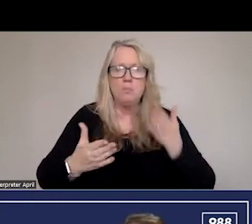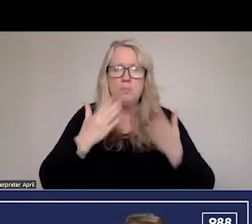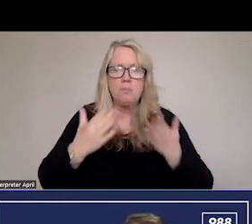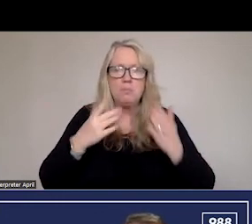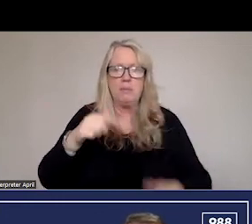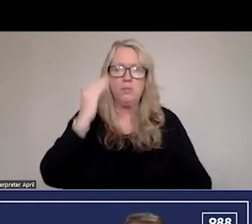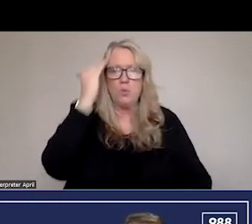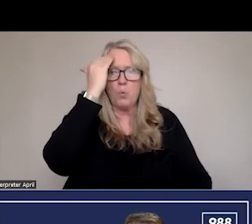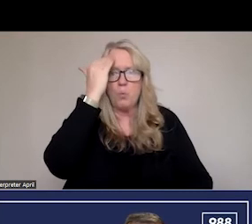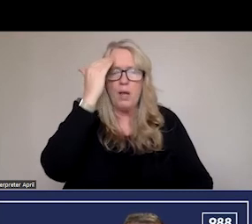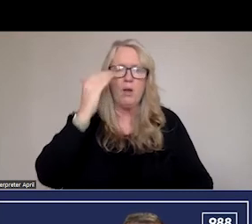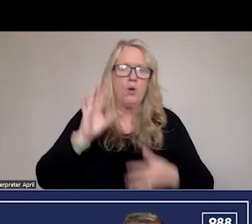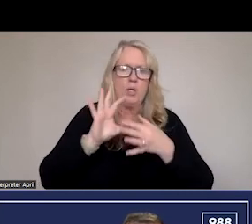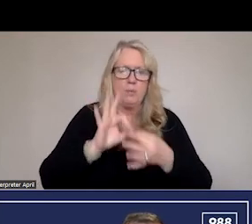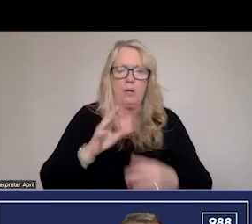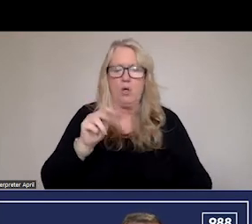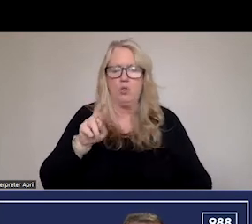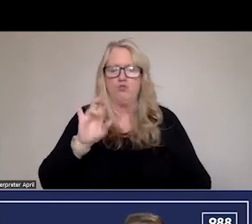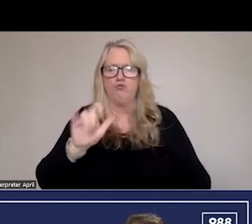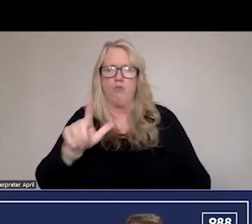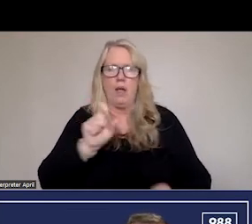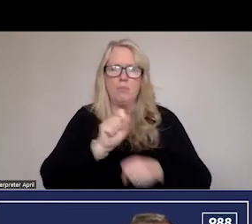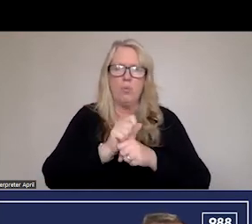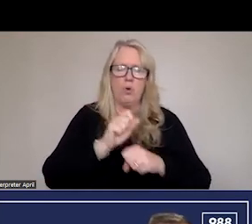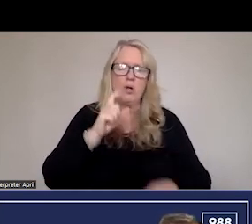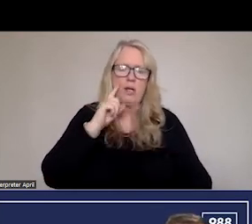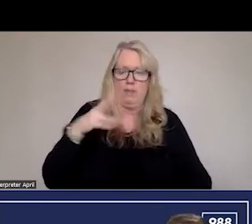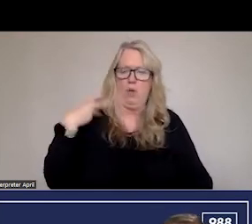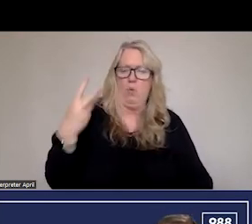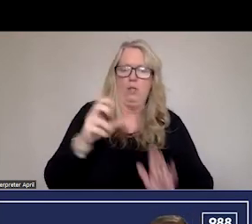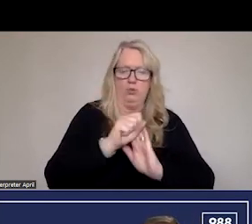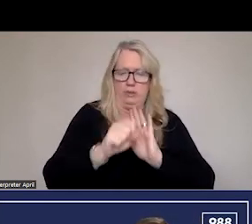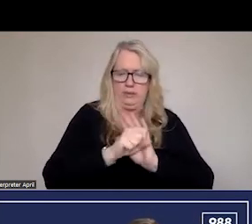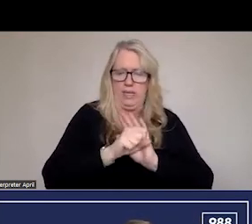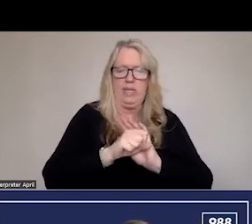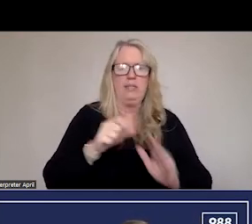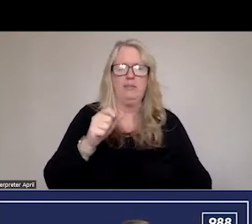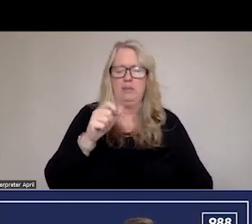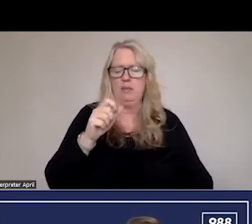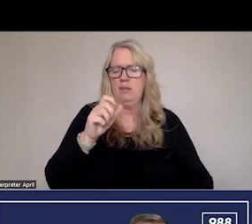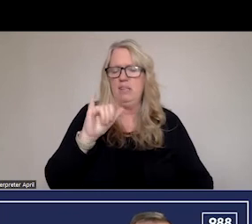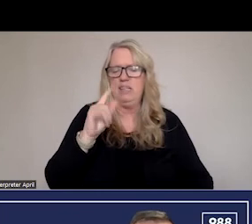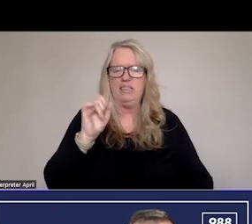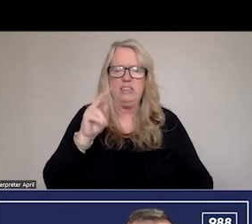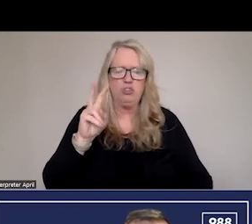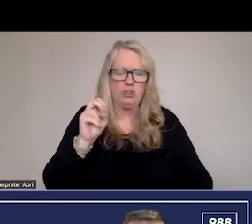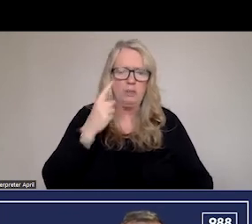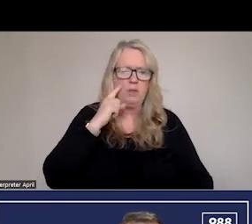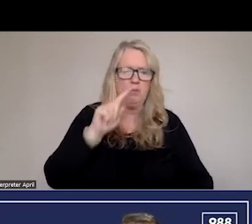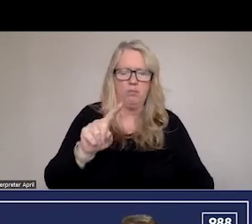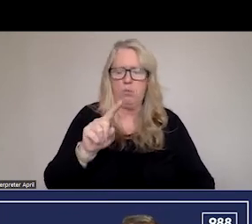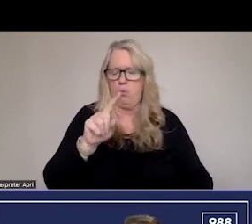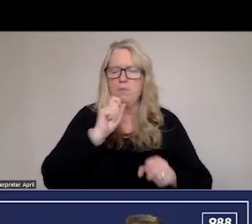to the tribal work that Washington State initiative for a